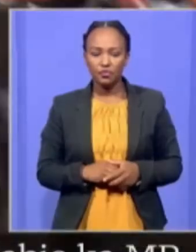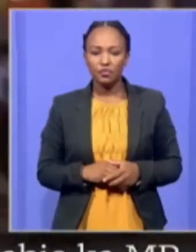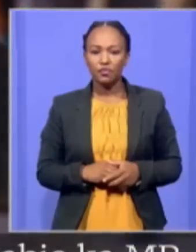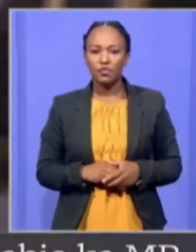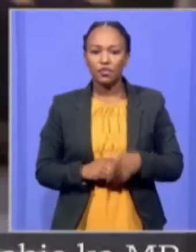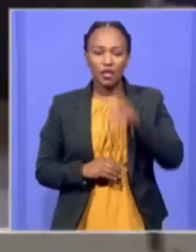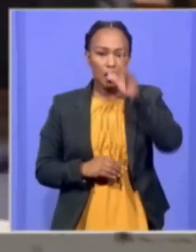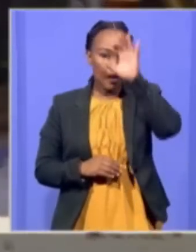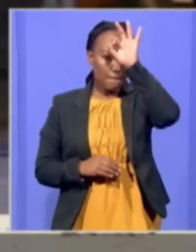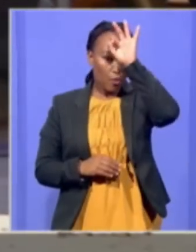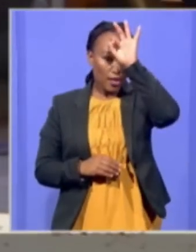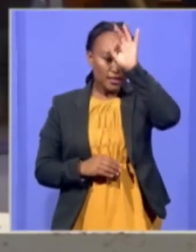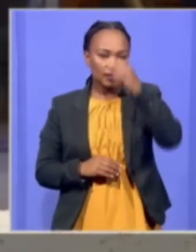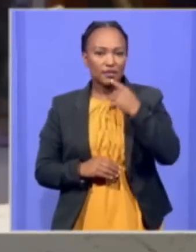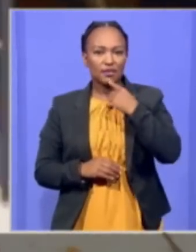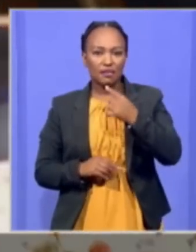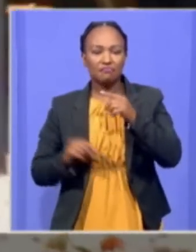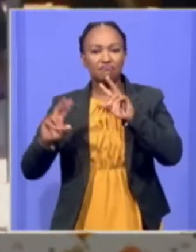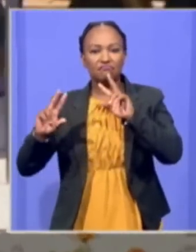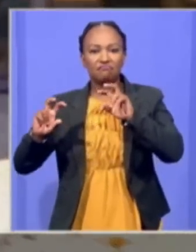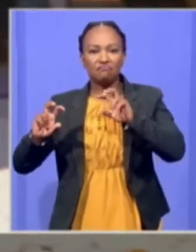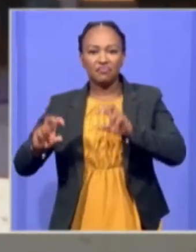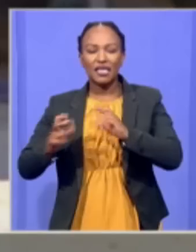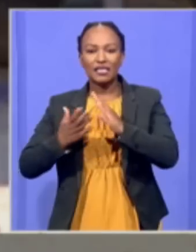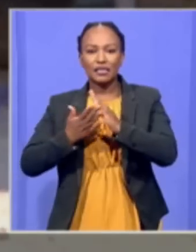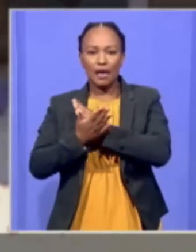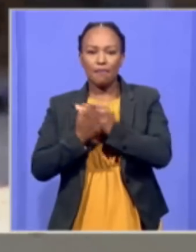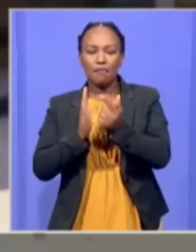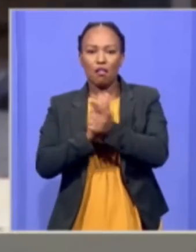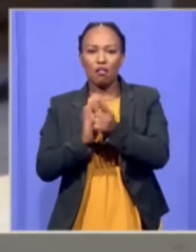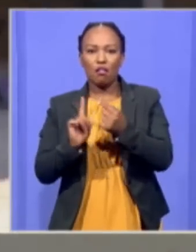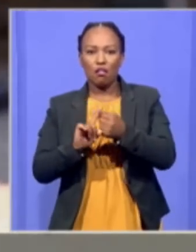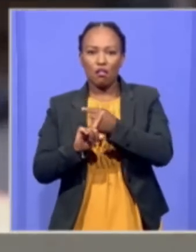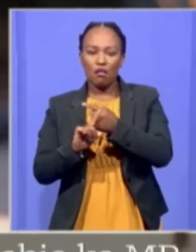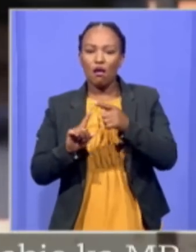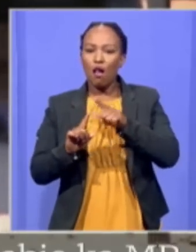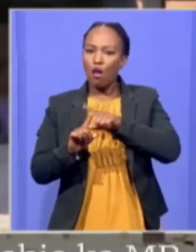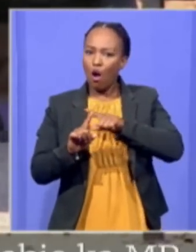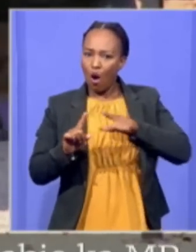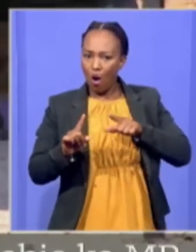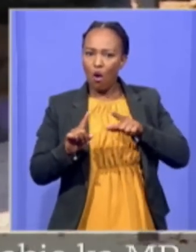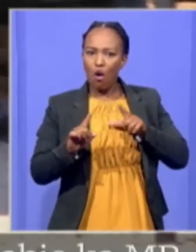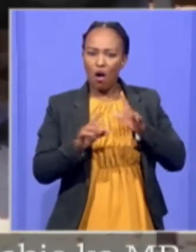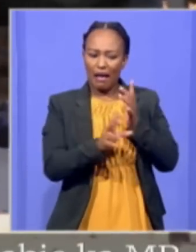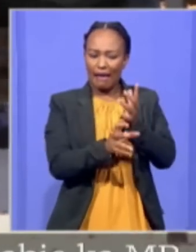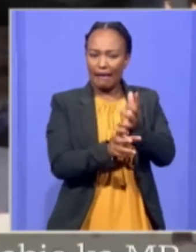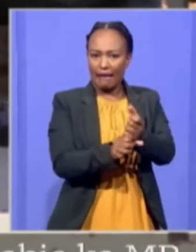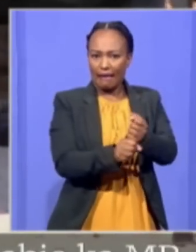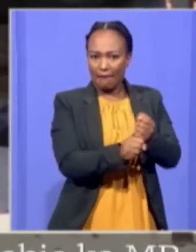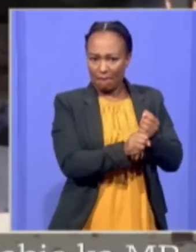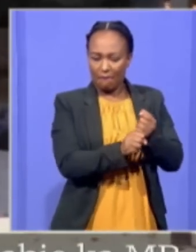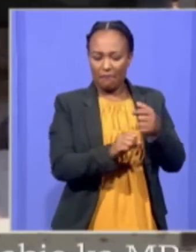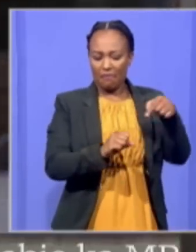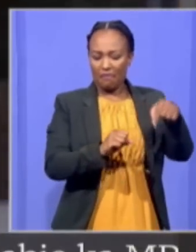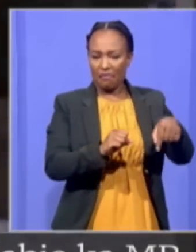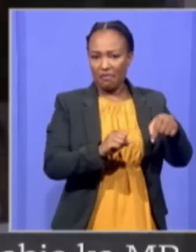Maphodisa re a nyakišiša ditatofatšo tša gore boramoepo ba bangwe gale ba beilwe ka tlase ga mpa ya lefase ntle le tumelelo ya bona. Moleledi wa maphodisa